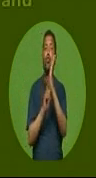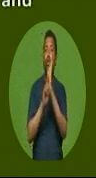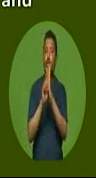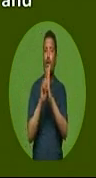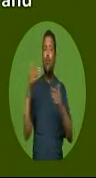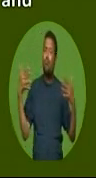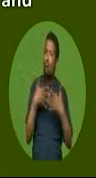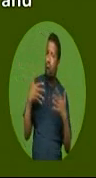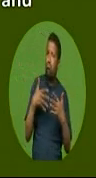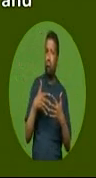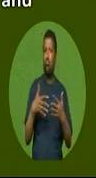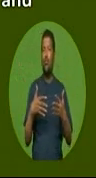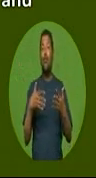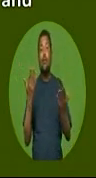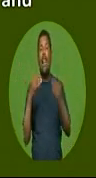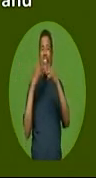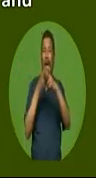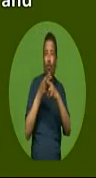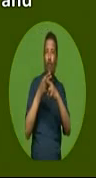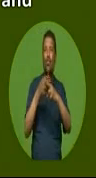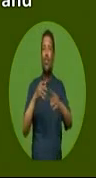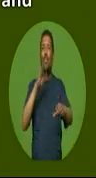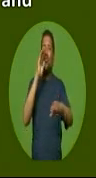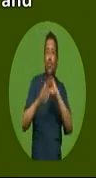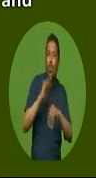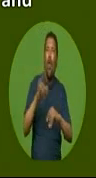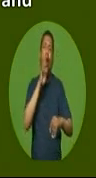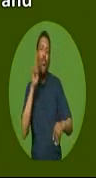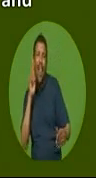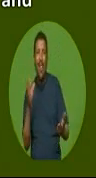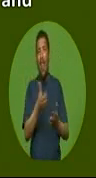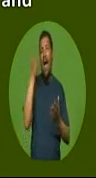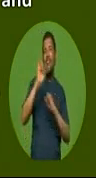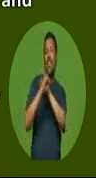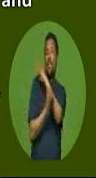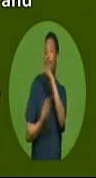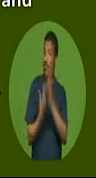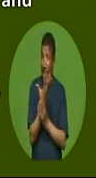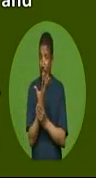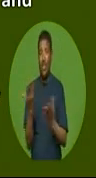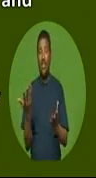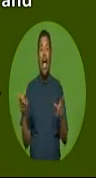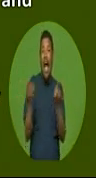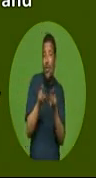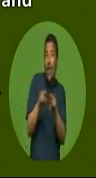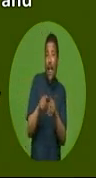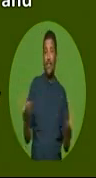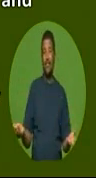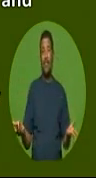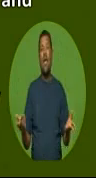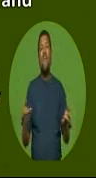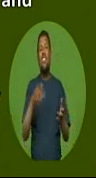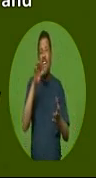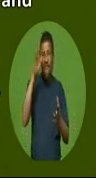been constrained by lack of suitable hotels and other infrastructures, as well as